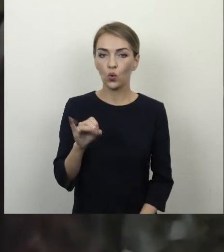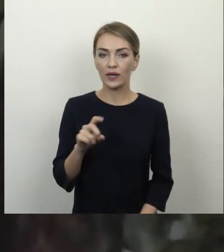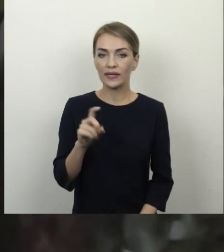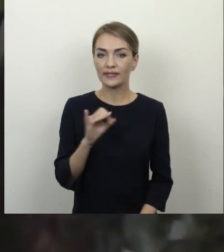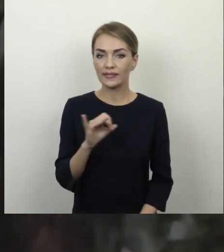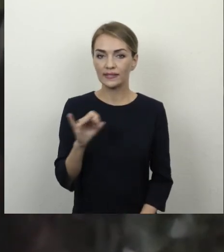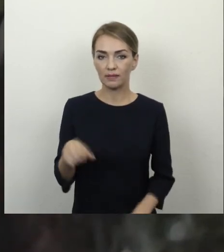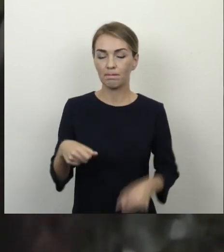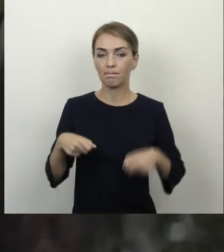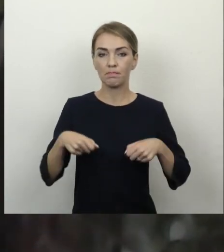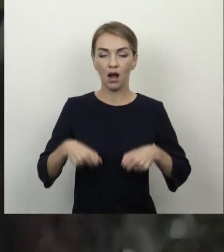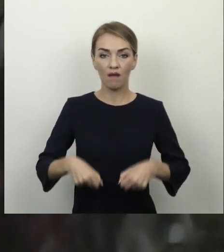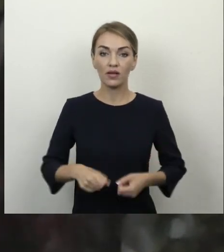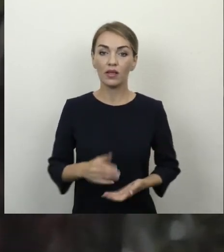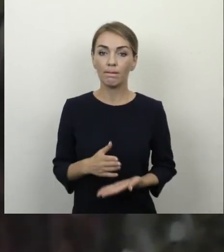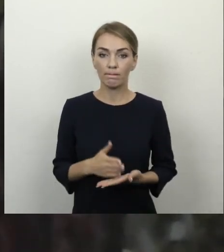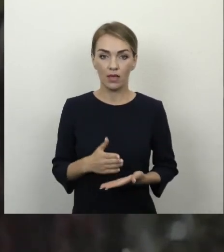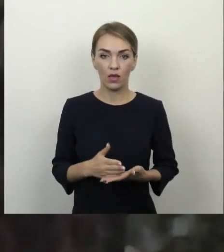conflict